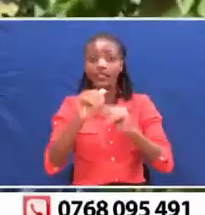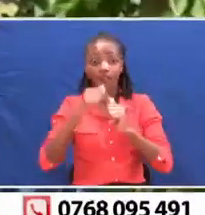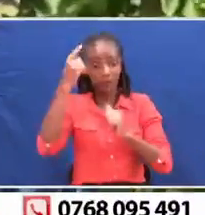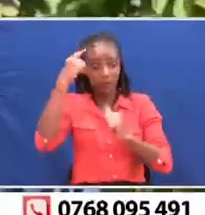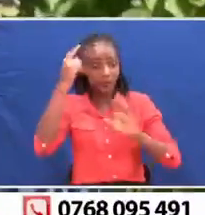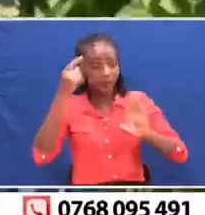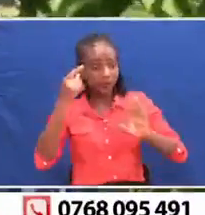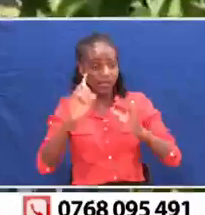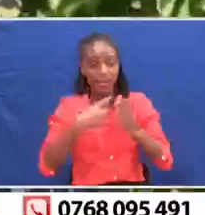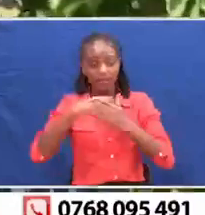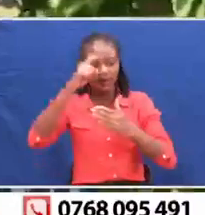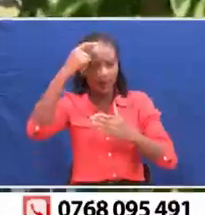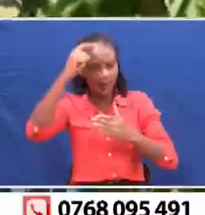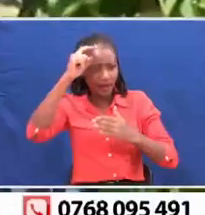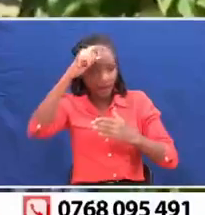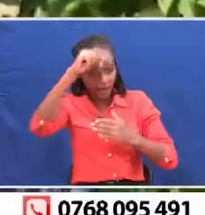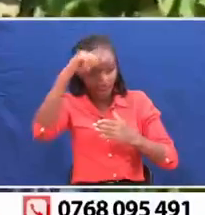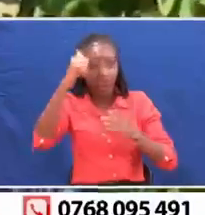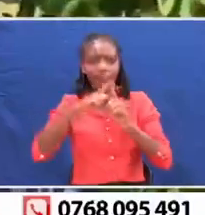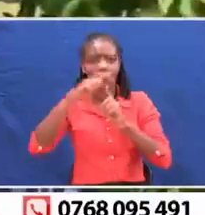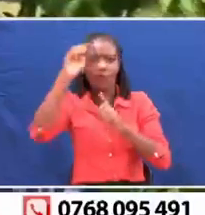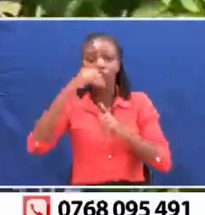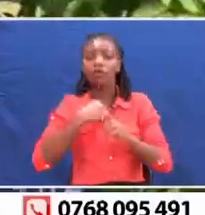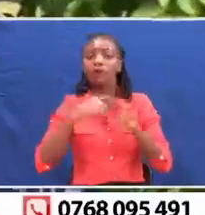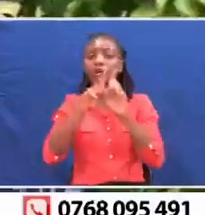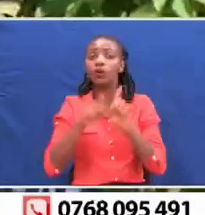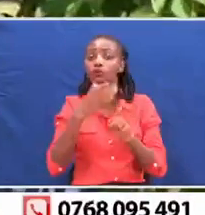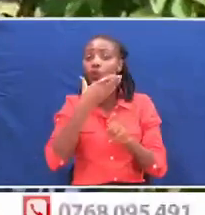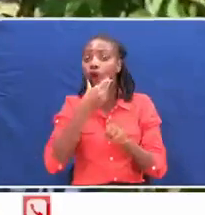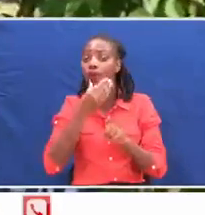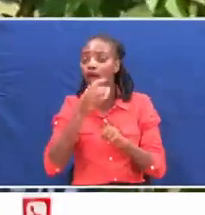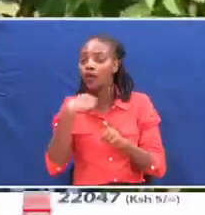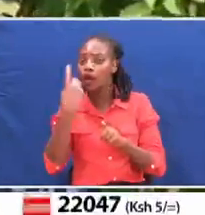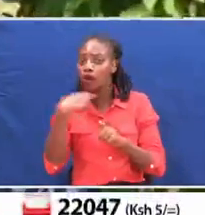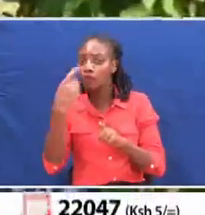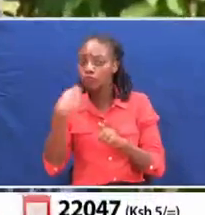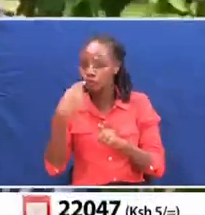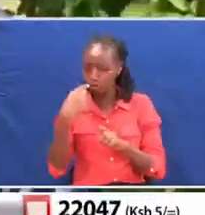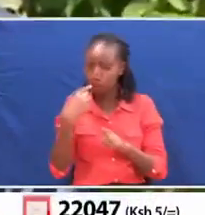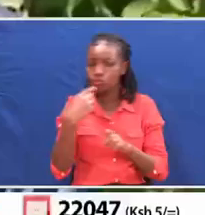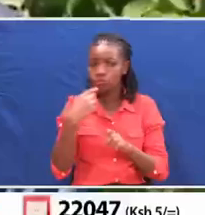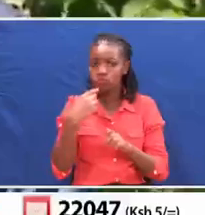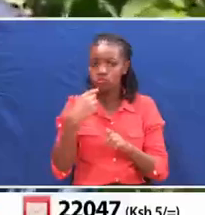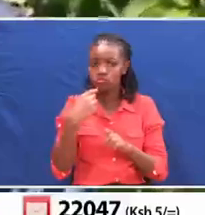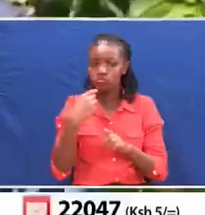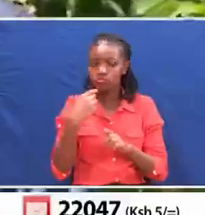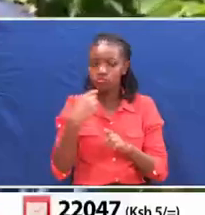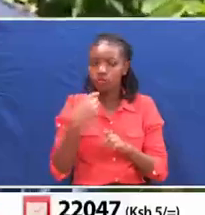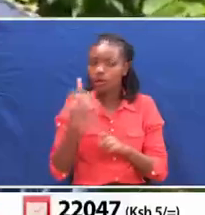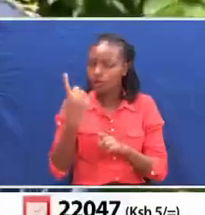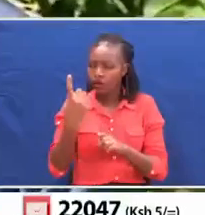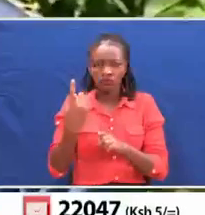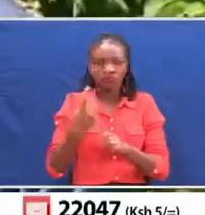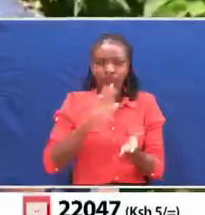brain, a man who worked hard all his life, and a man who was really one you could